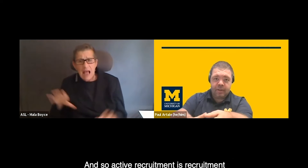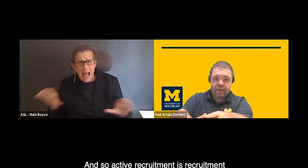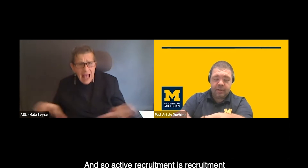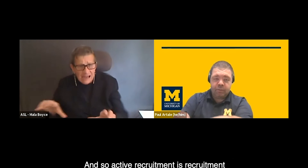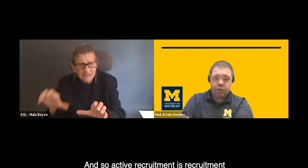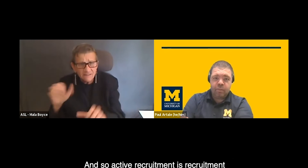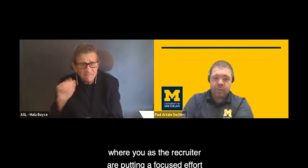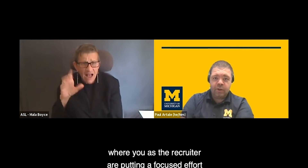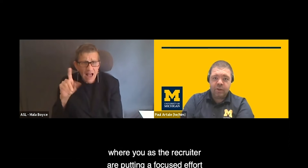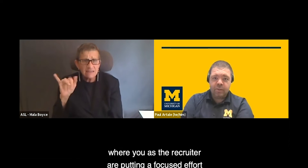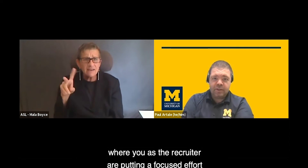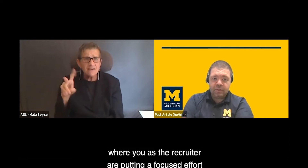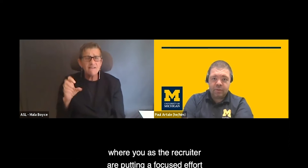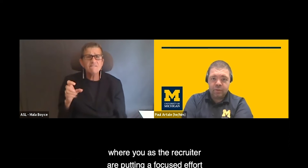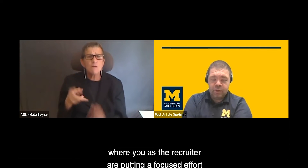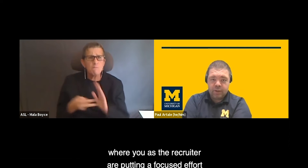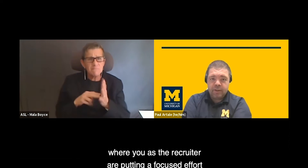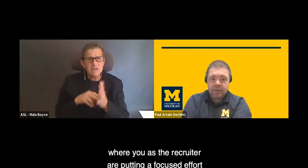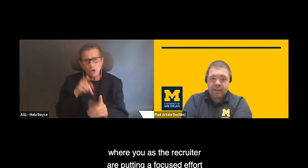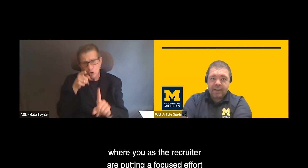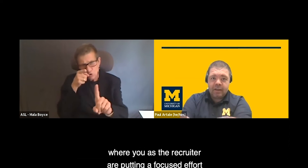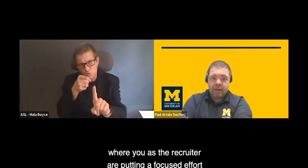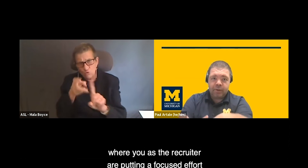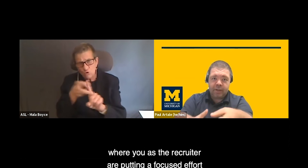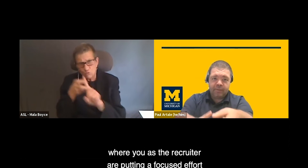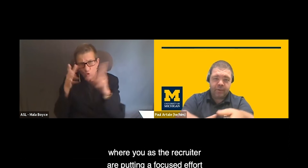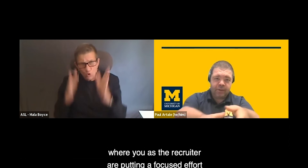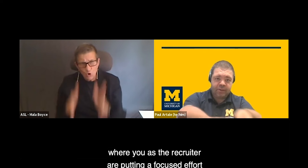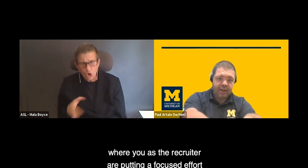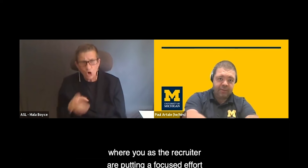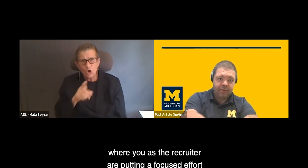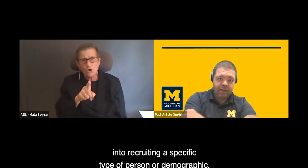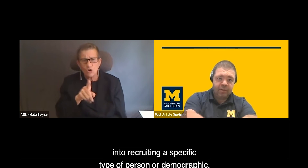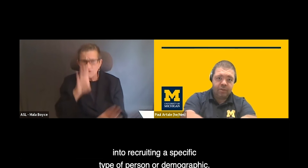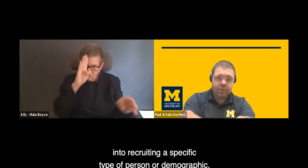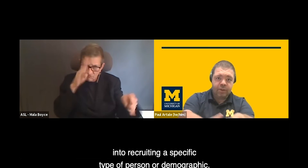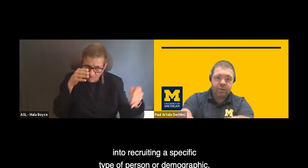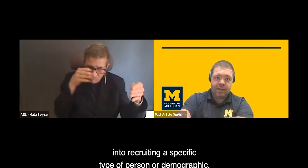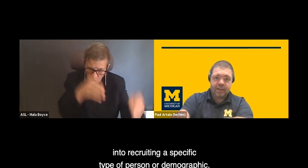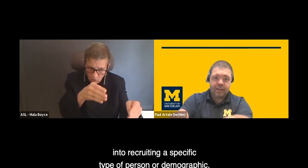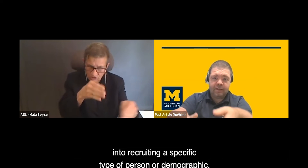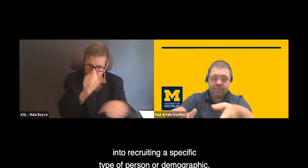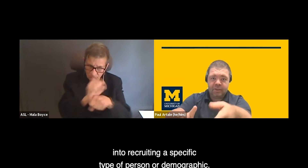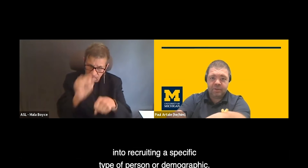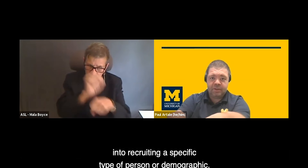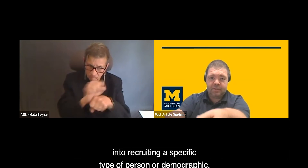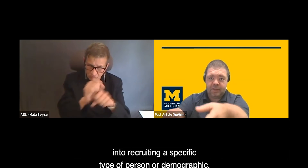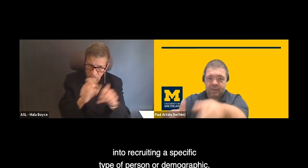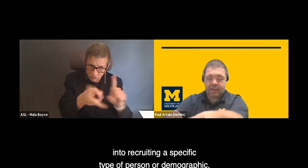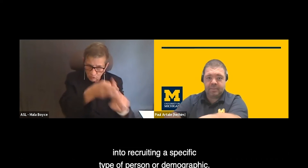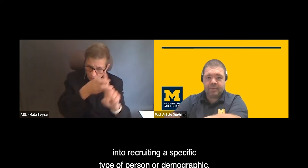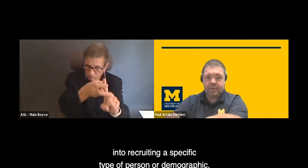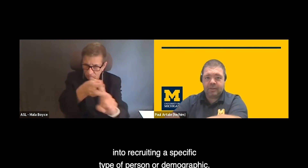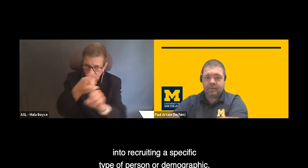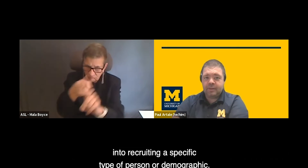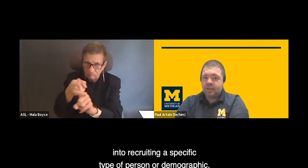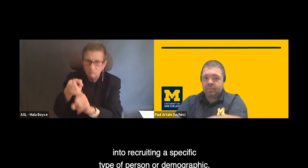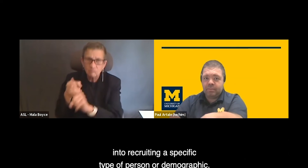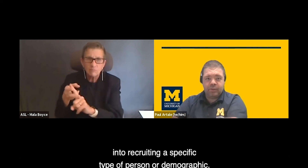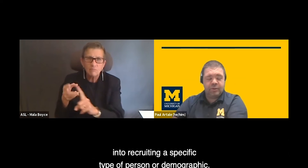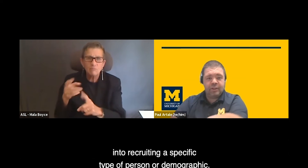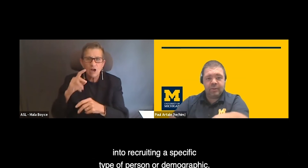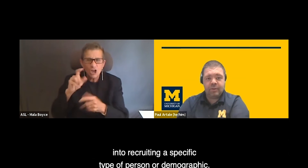is recruitment where you as the recruiter are putting a focused effort into recruiting a specific type